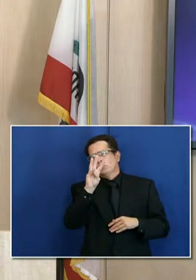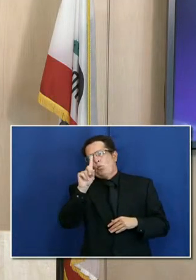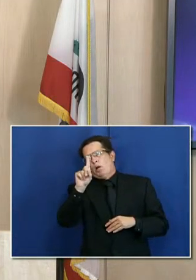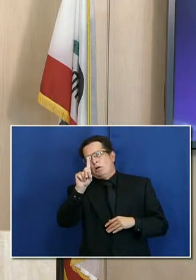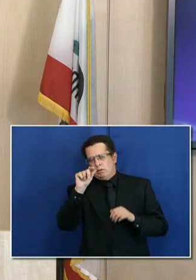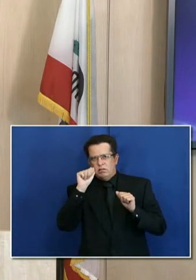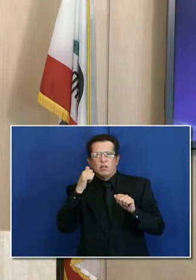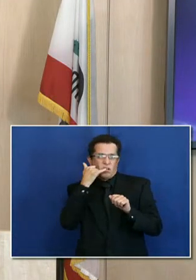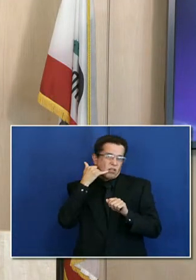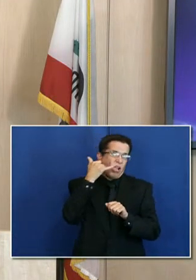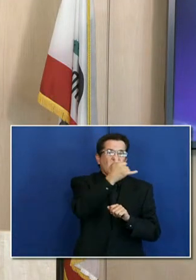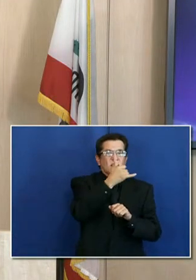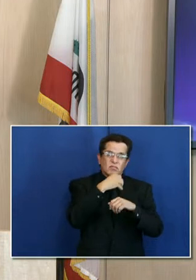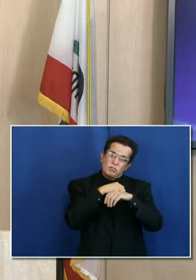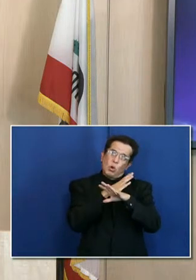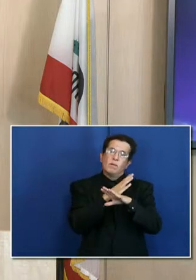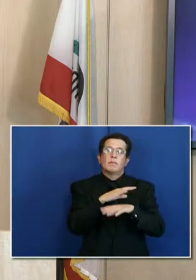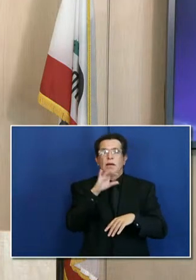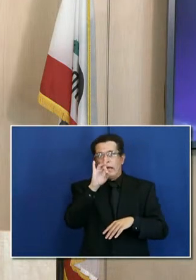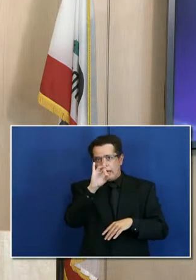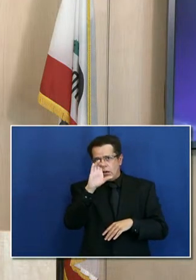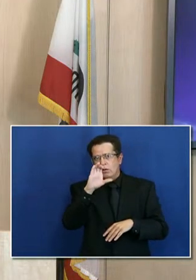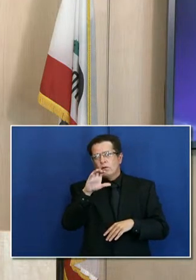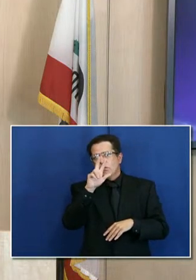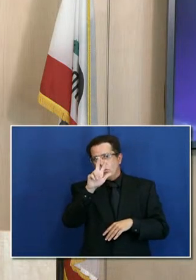800-339-4661. That's